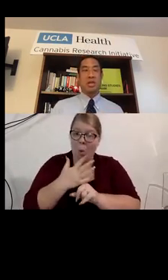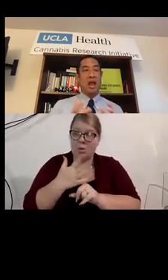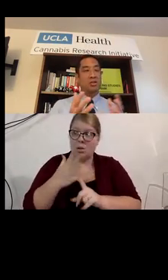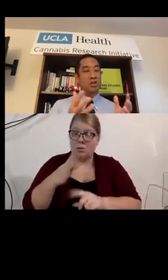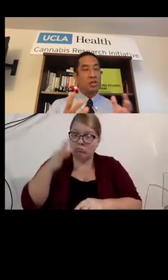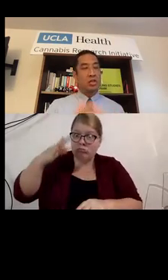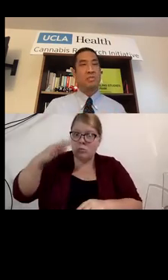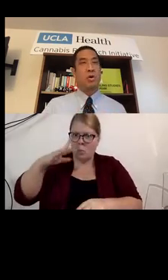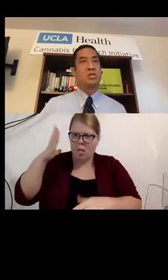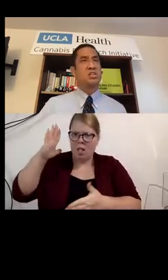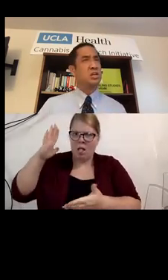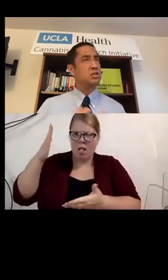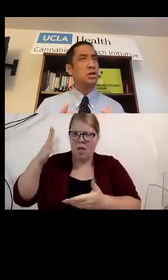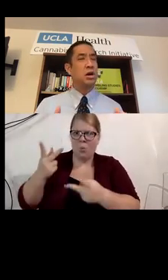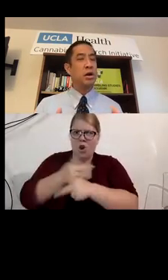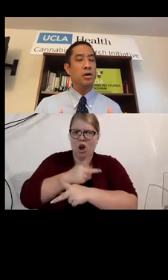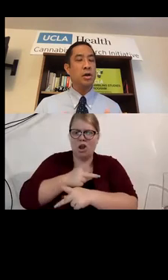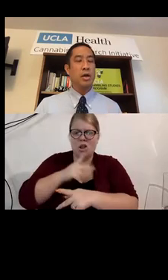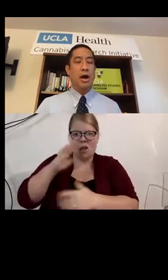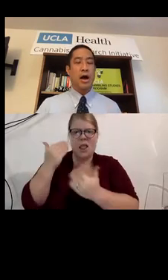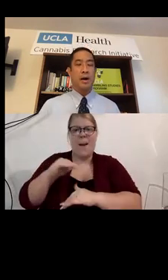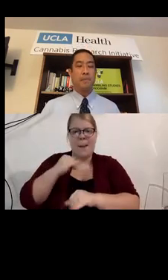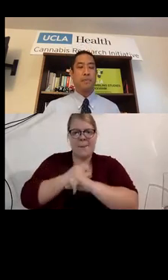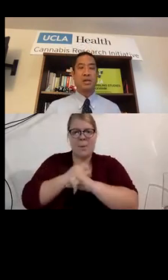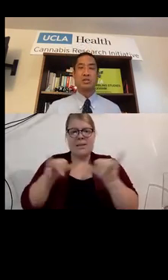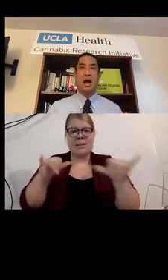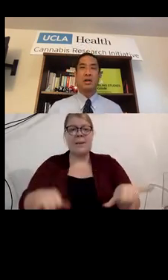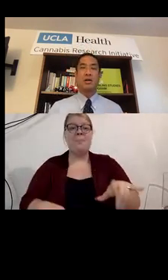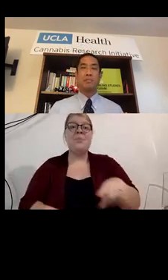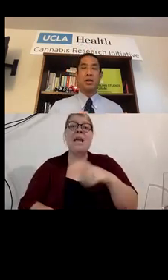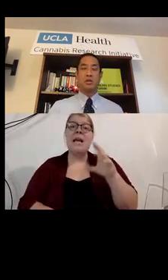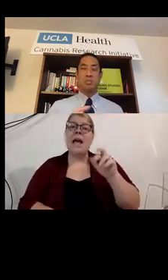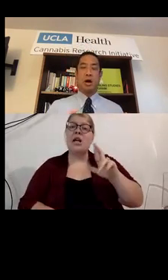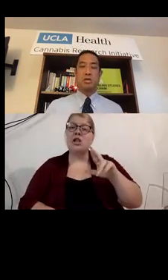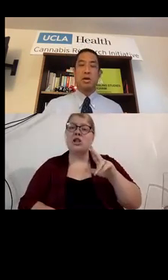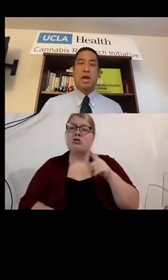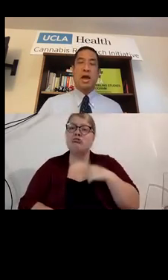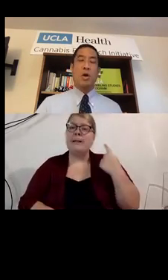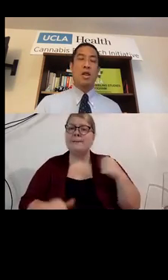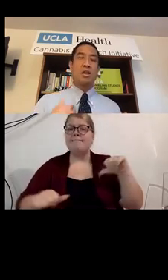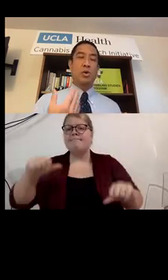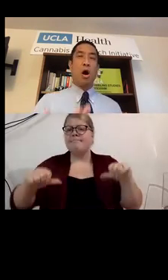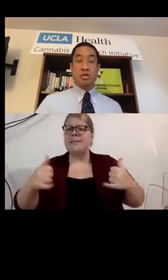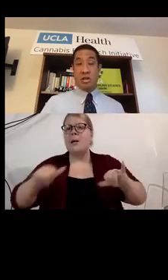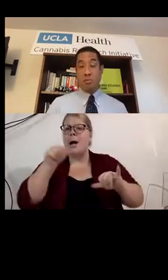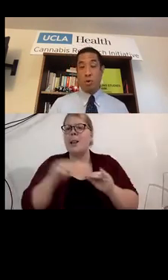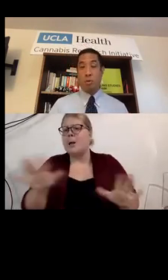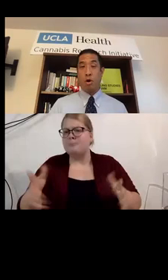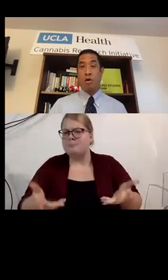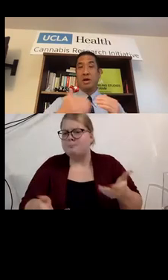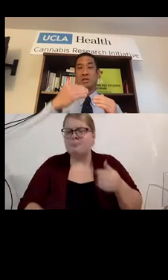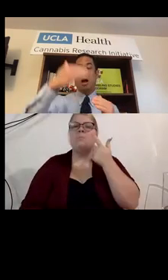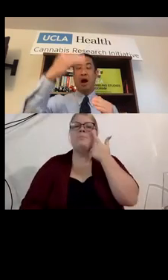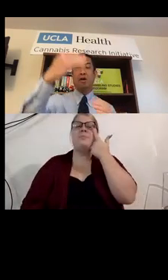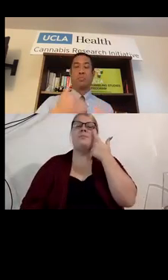The cancer risk at this point still is unclear, but it's not been debunked. And one of the things we are seeing more and